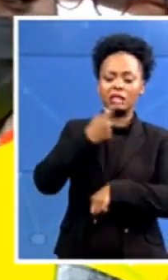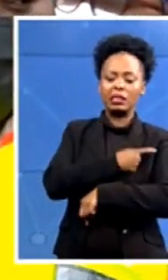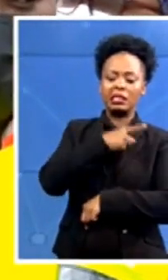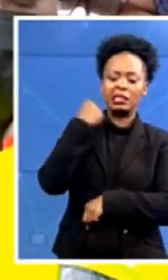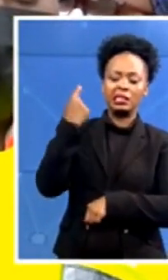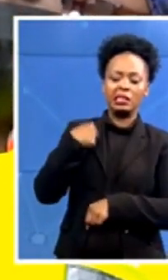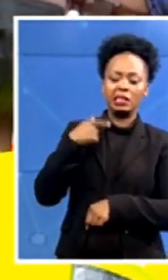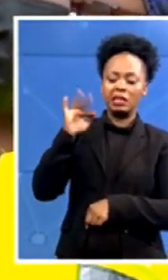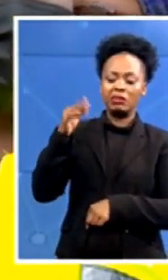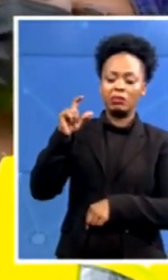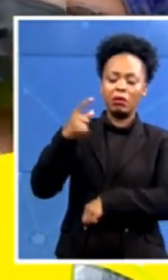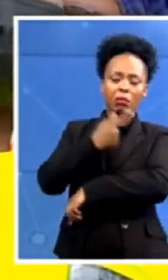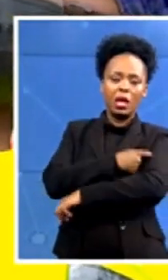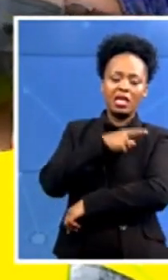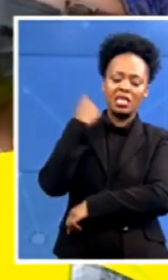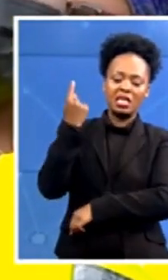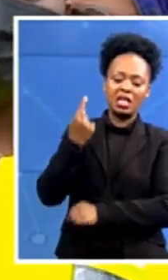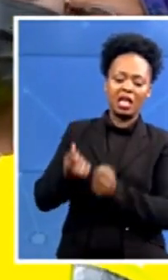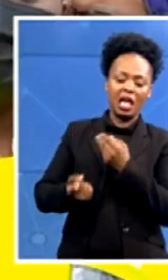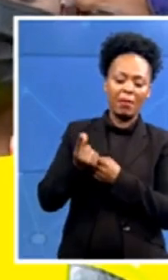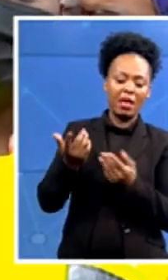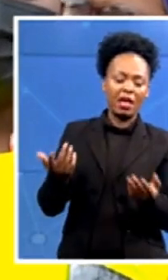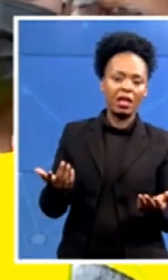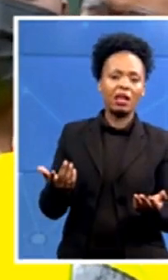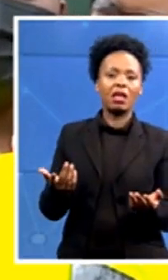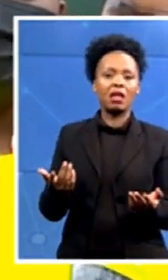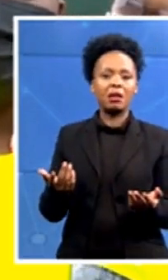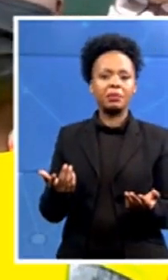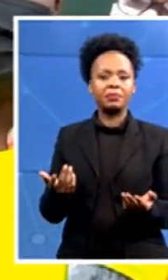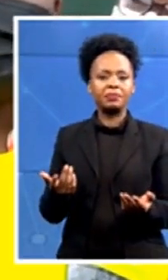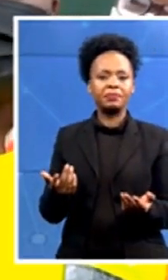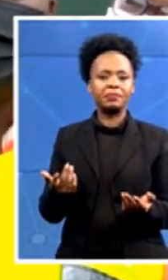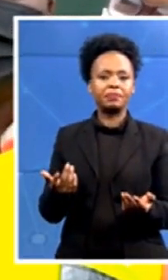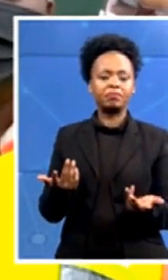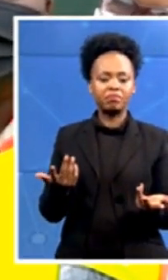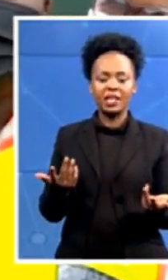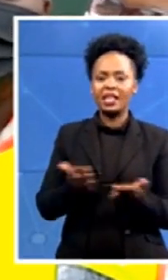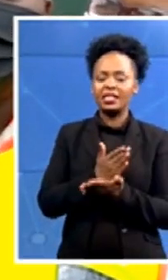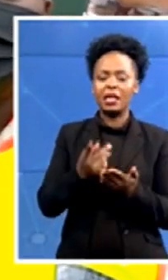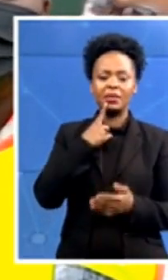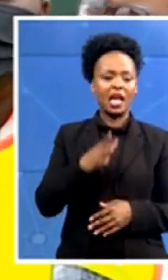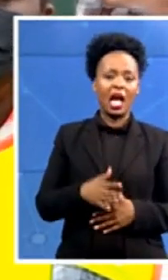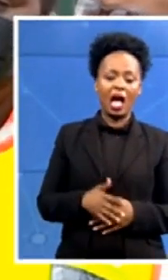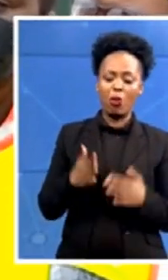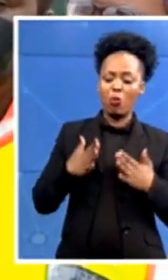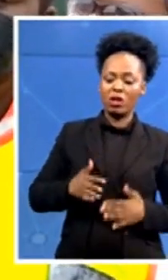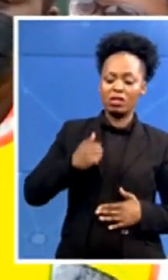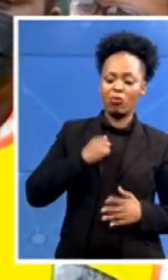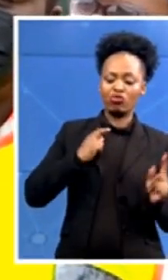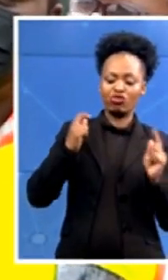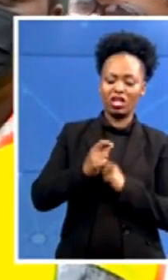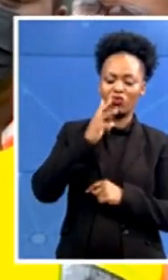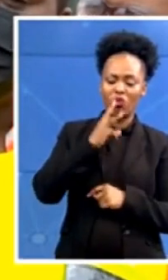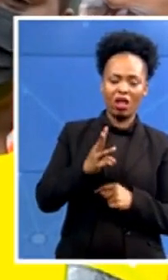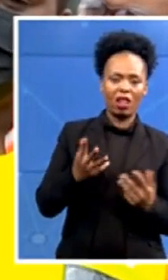Some of them have had stories about it's going to change their bodies. Despite all our efforts, but we are not giving up. We need